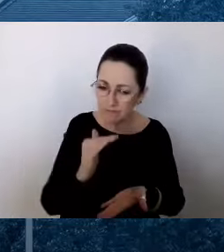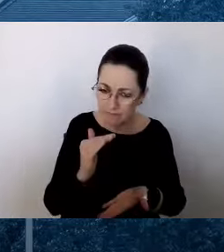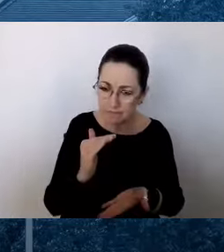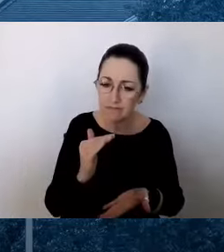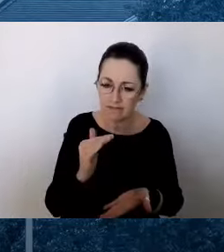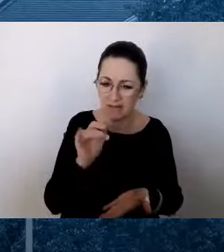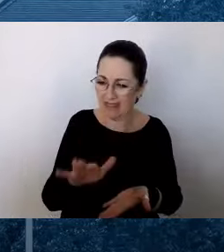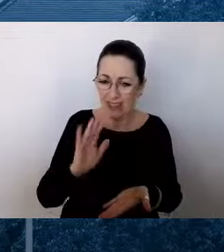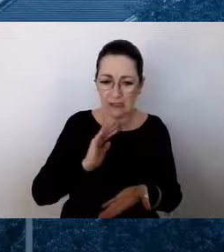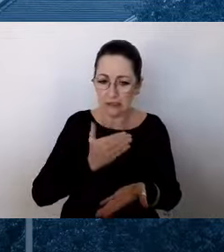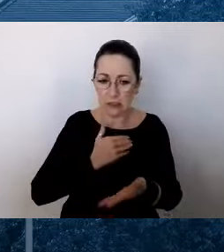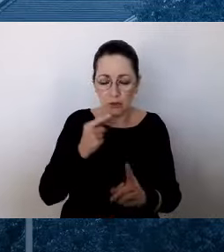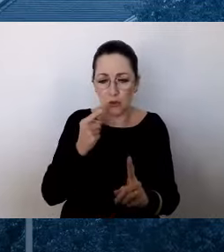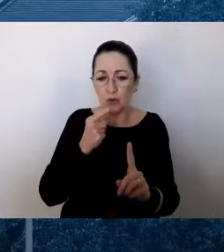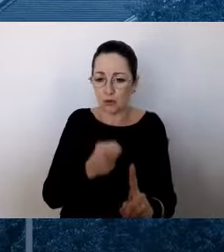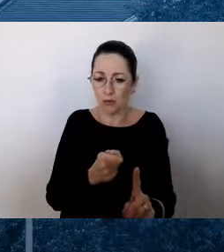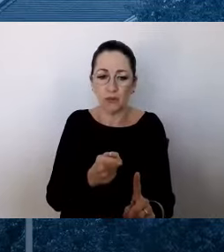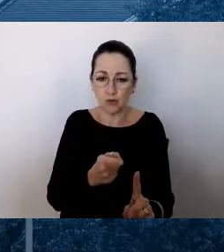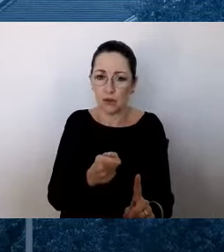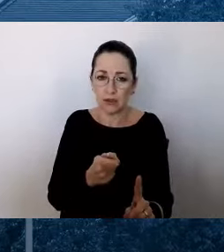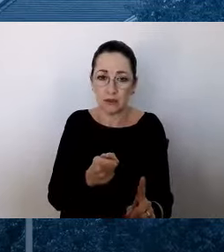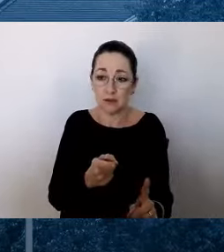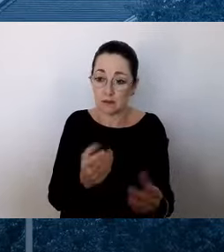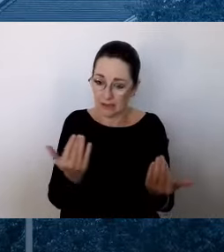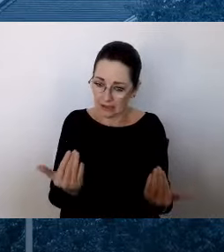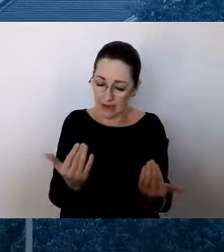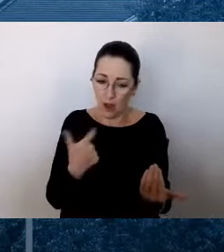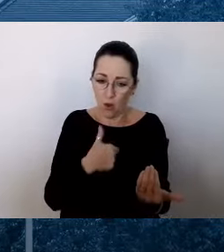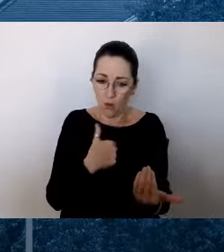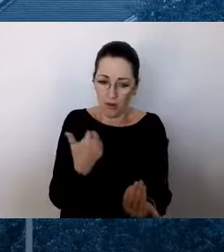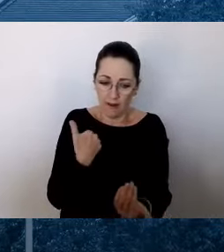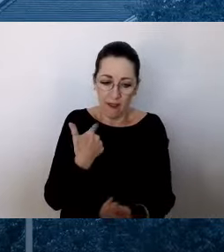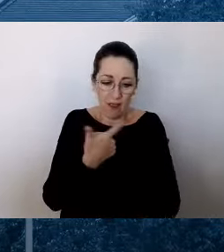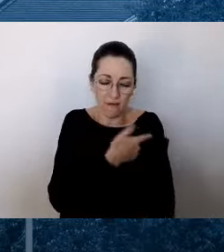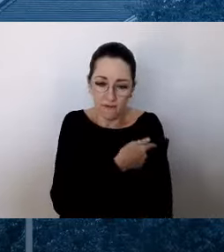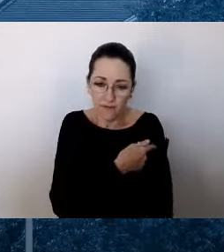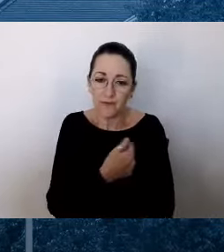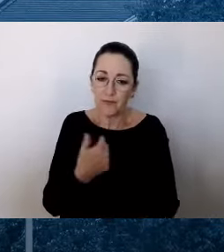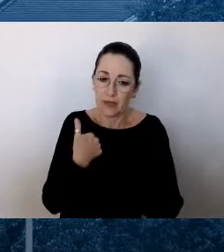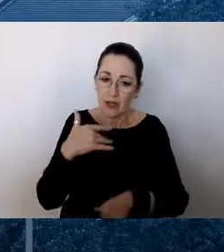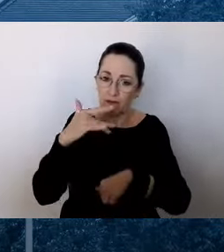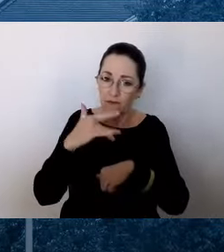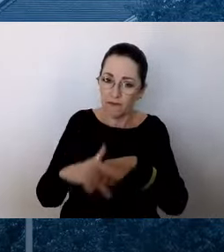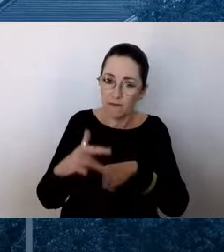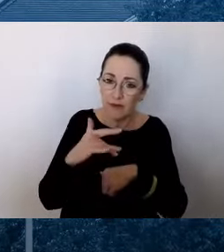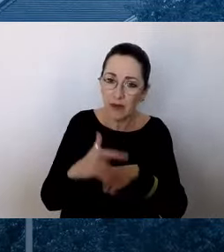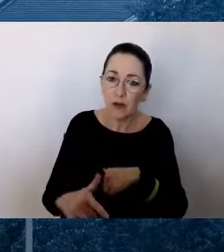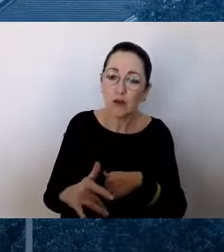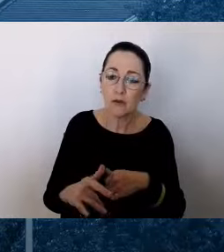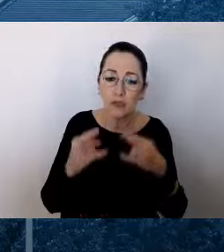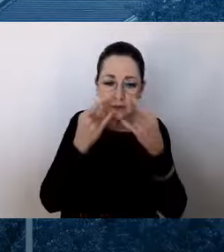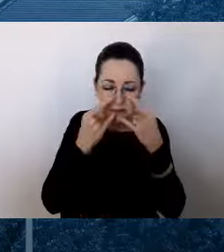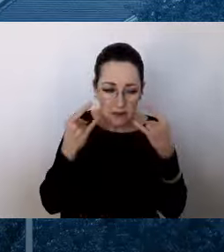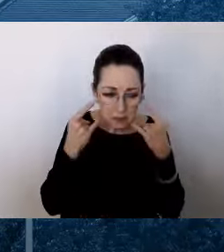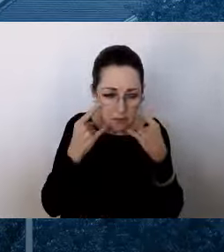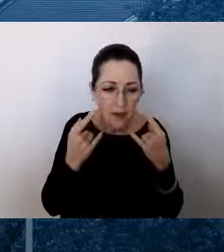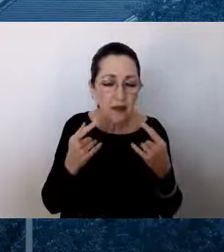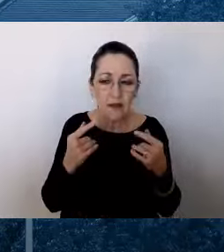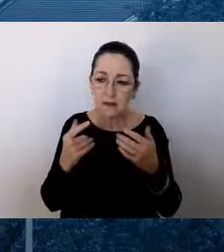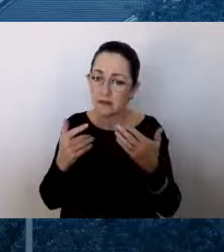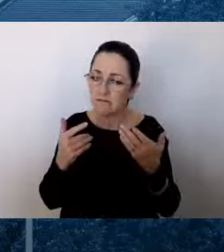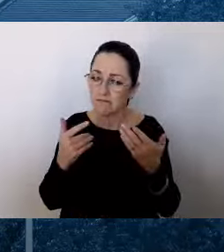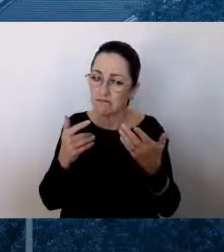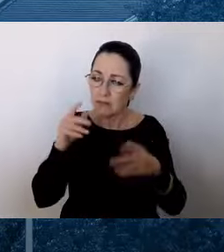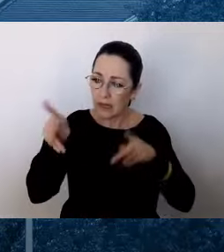last winter. We've got vaccines, we've got availability of masks and mask wearing, and we know that